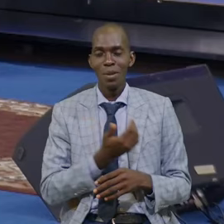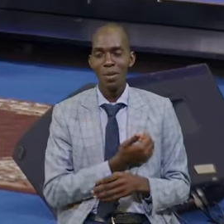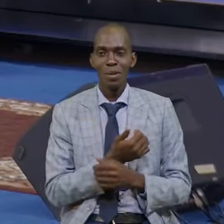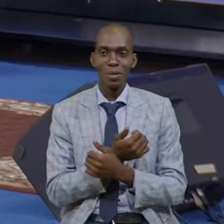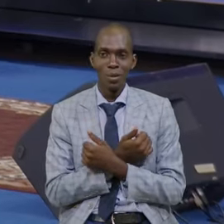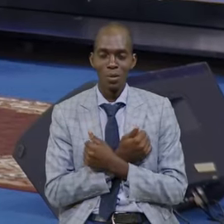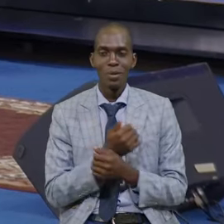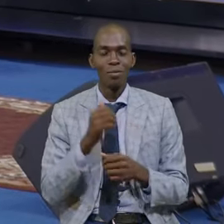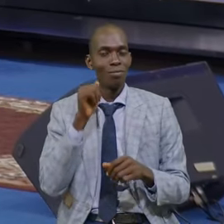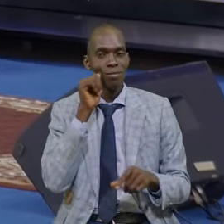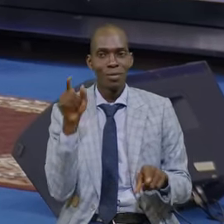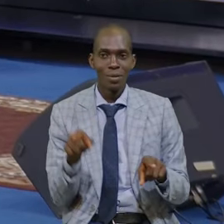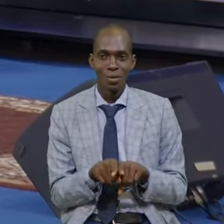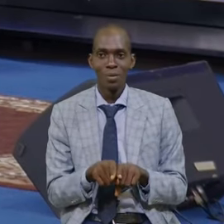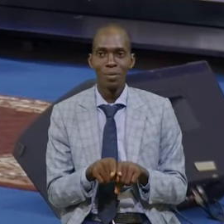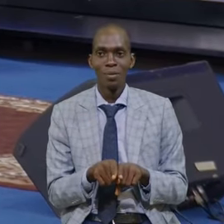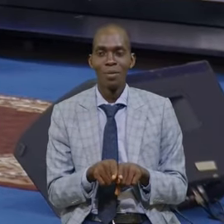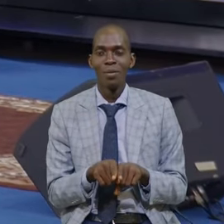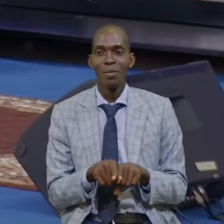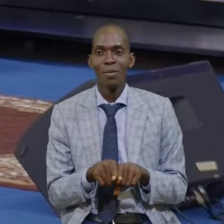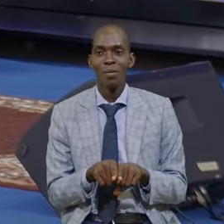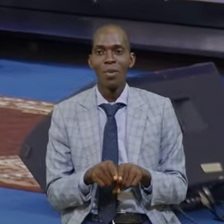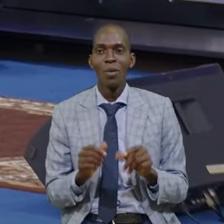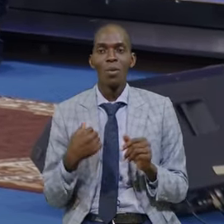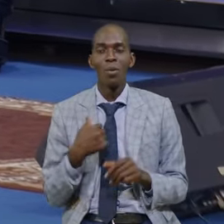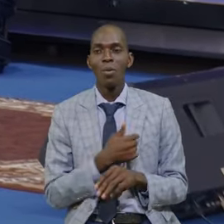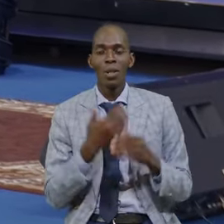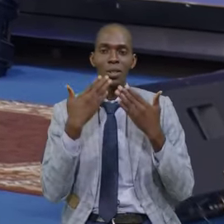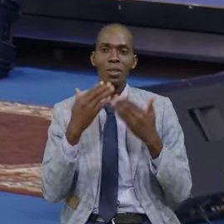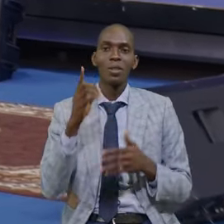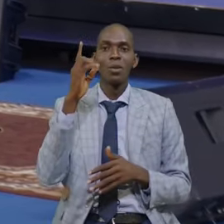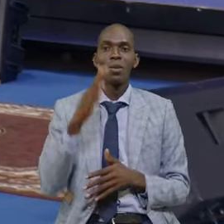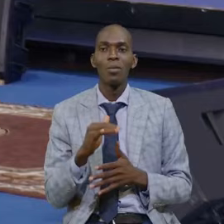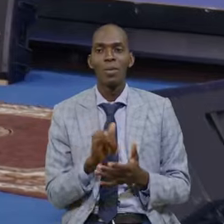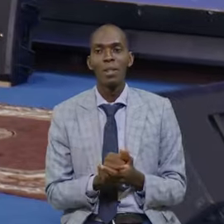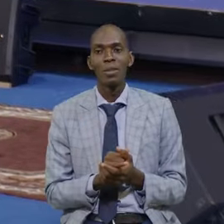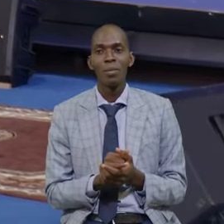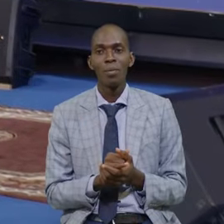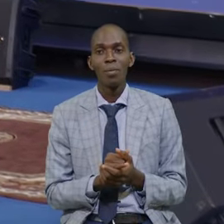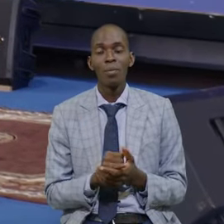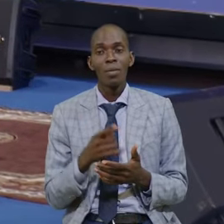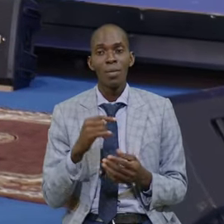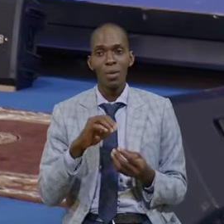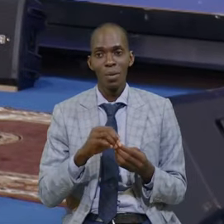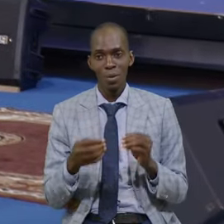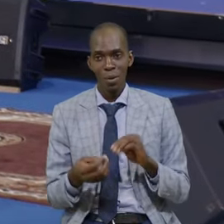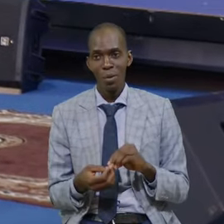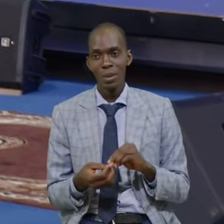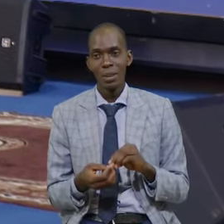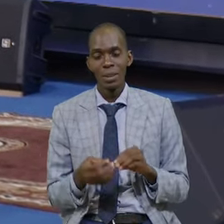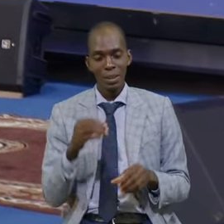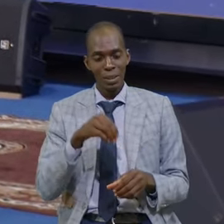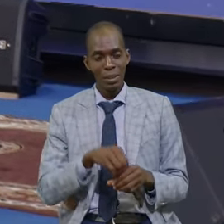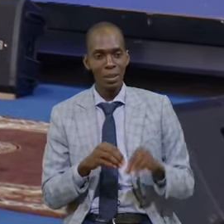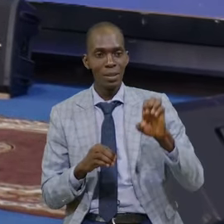sister, our excellency. We thank God that the number one in Edo